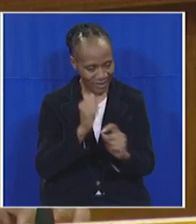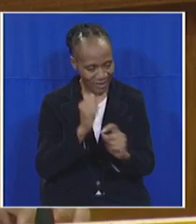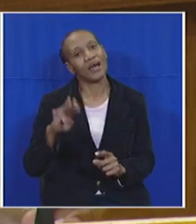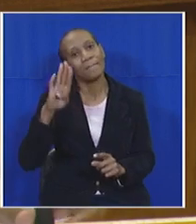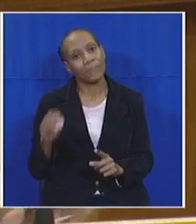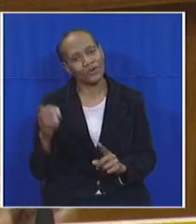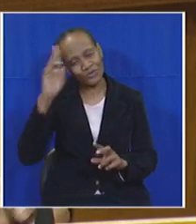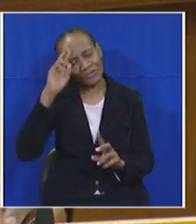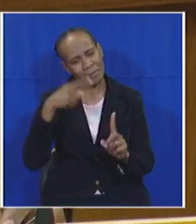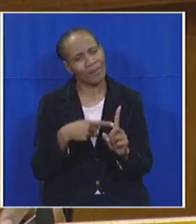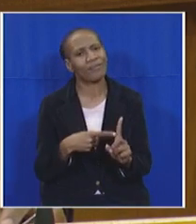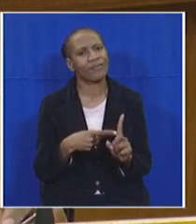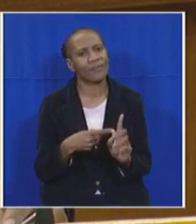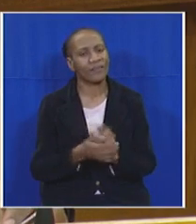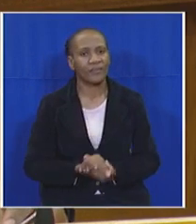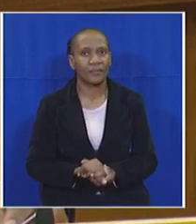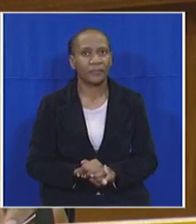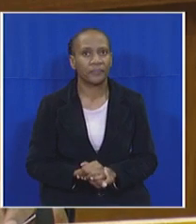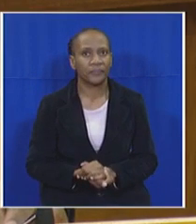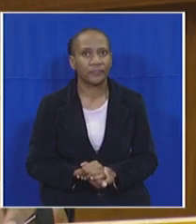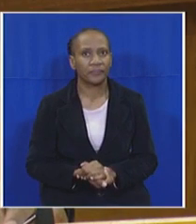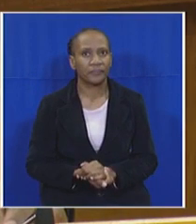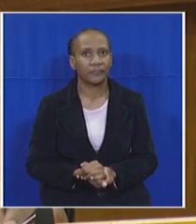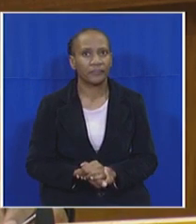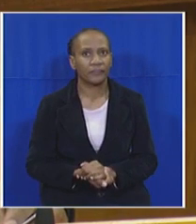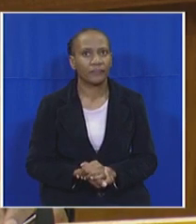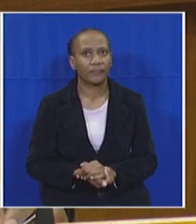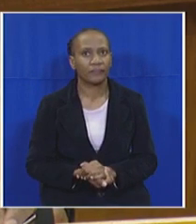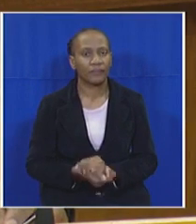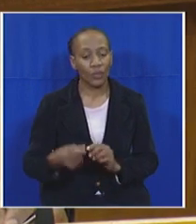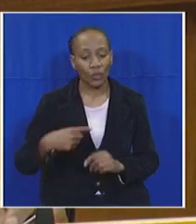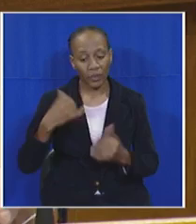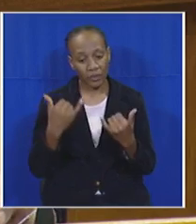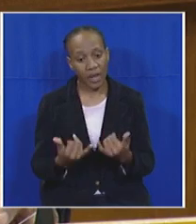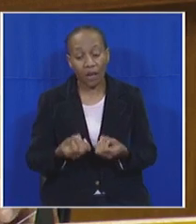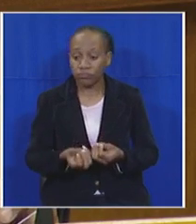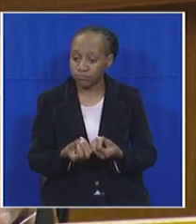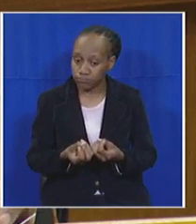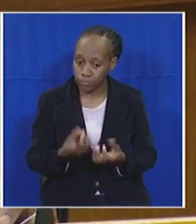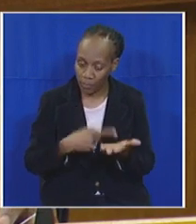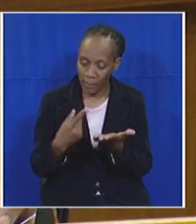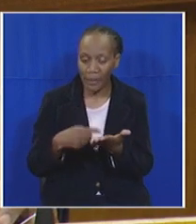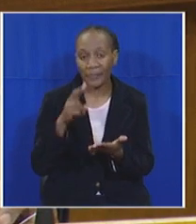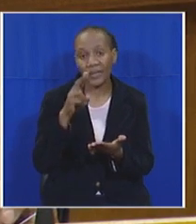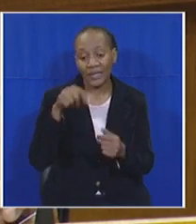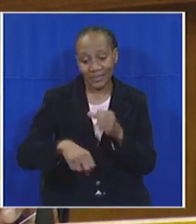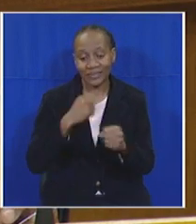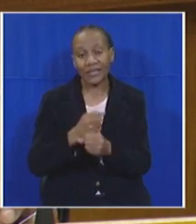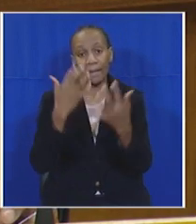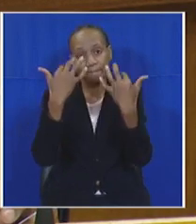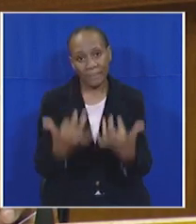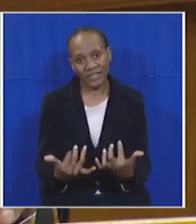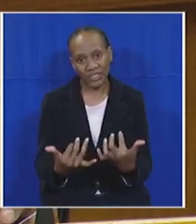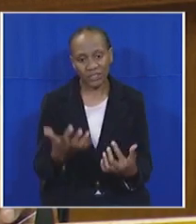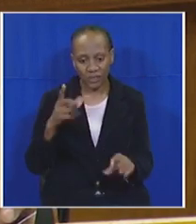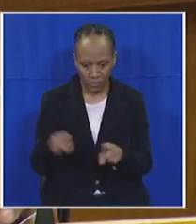international icon of our liberation struggle and a revolutionary. We present the 2017-2018 budget, and we are pleased to report